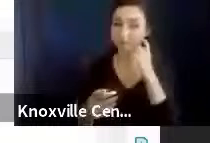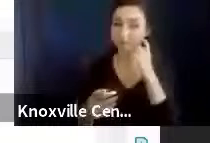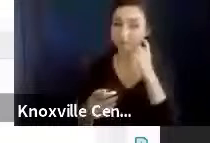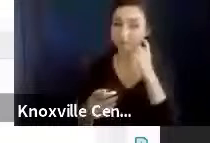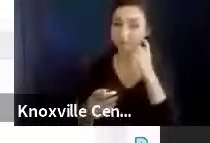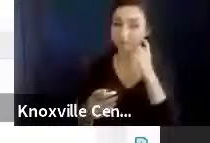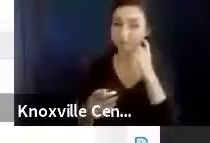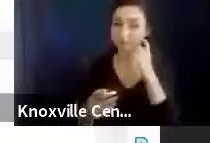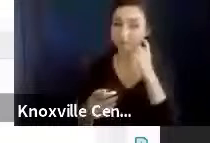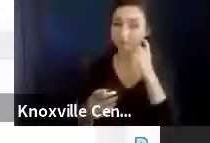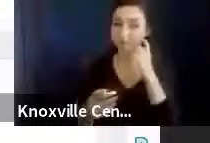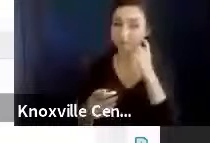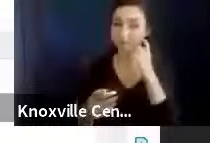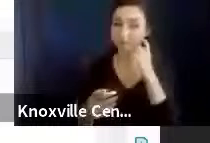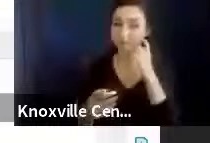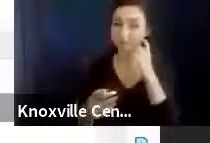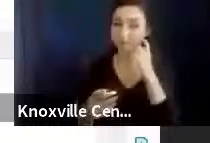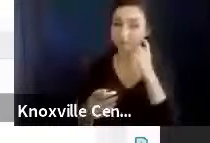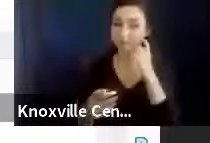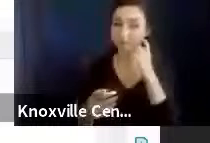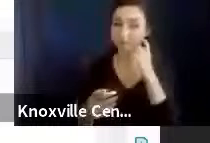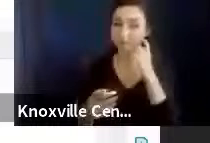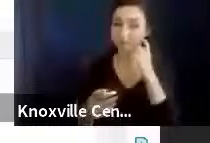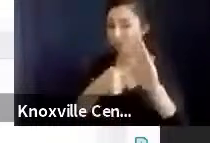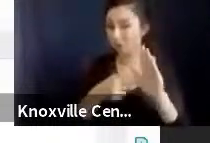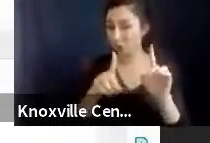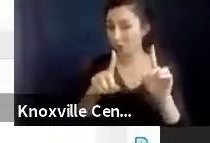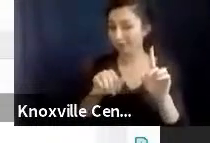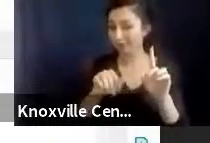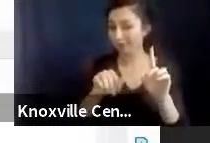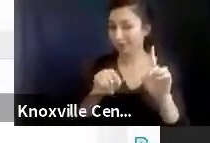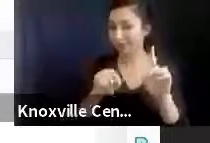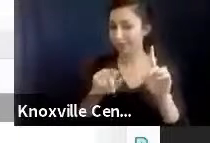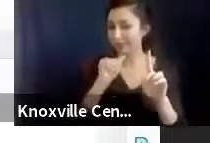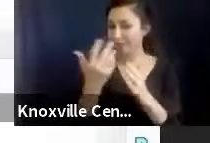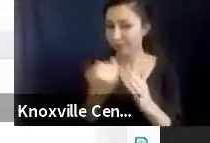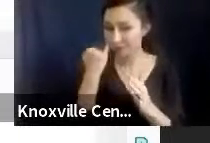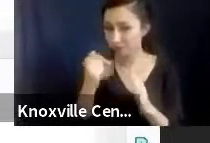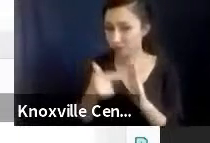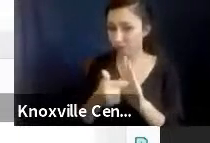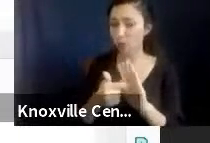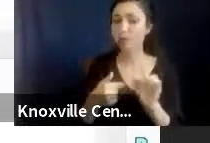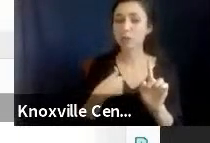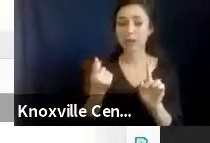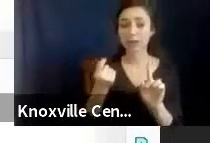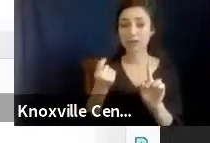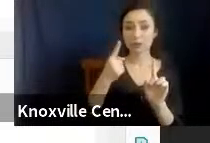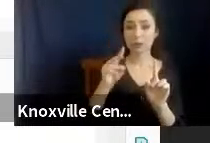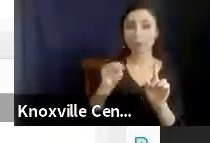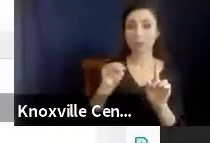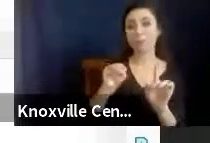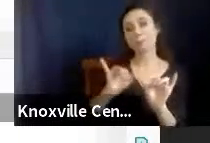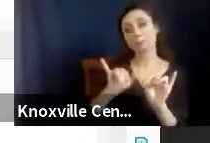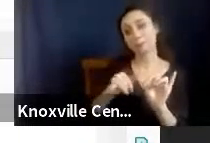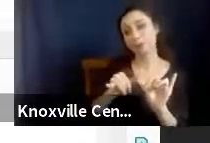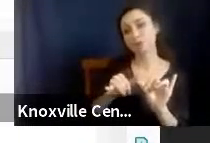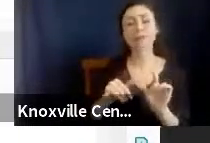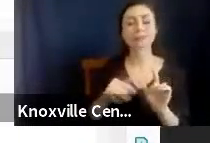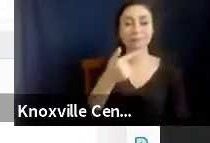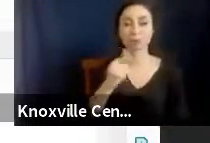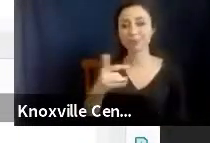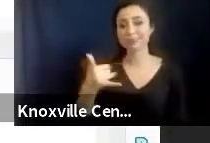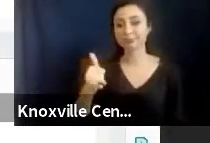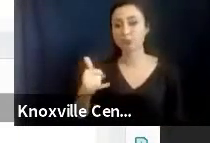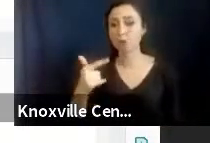you may have shown that I didn't catch it if you did. So I understand the metrics in terms of, green, yellow,